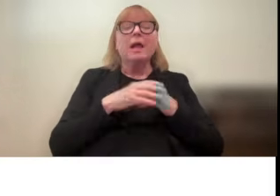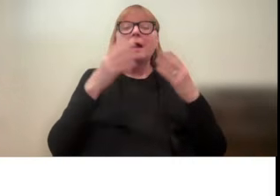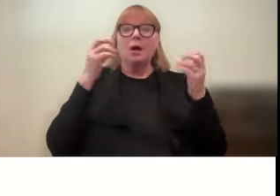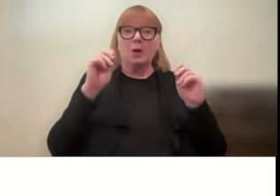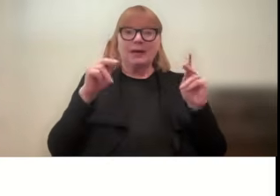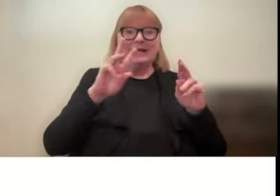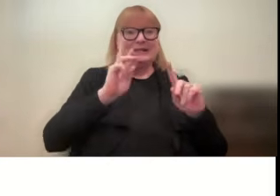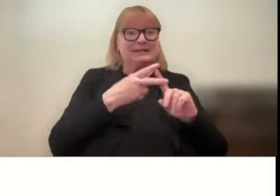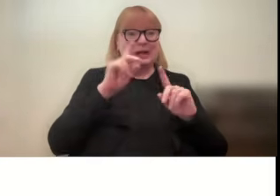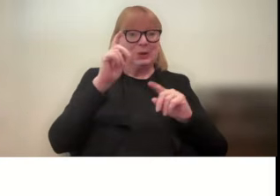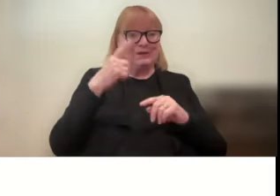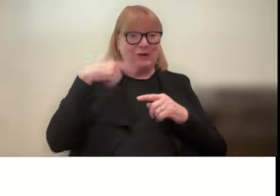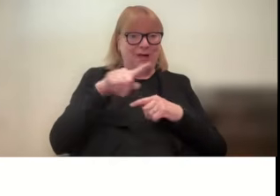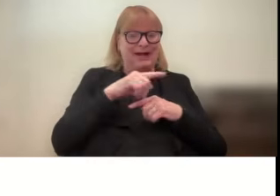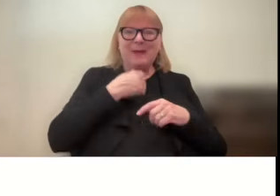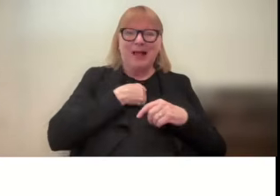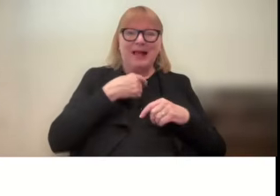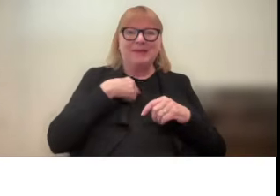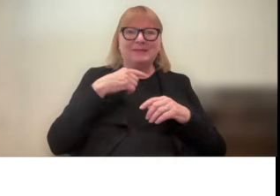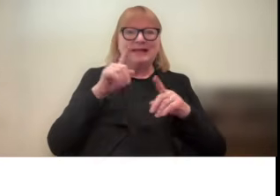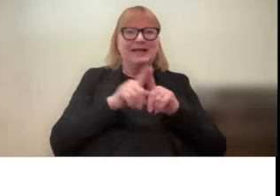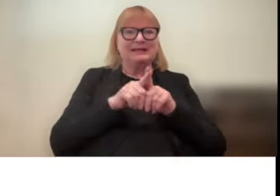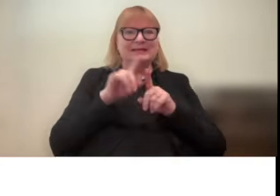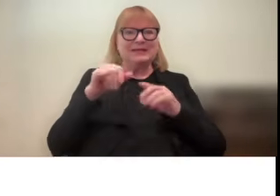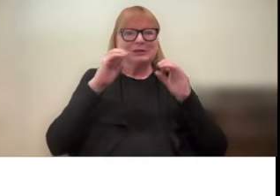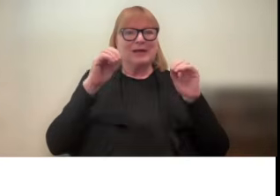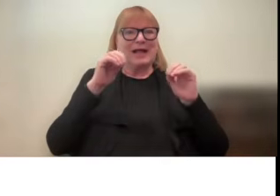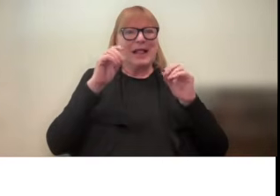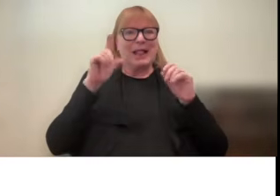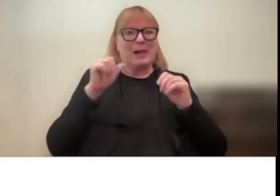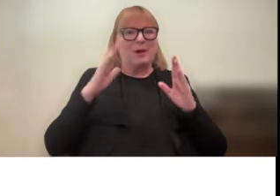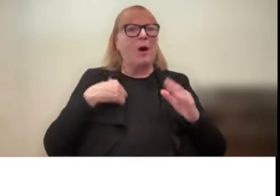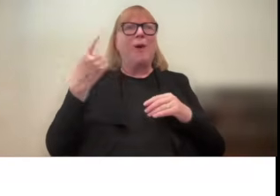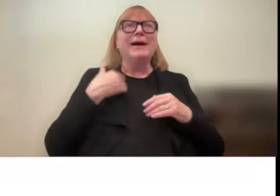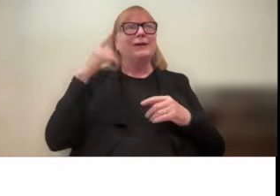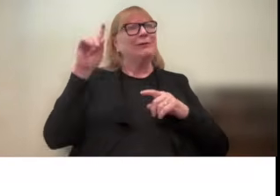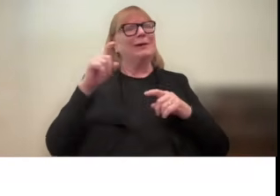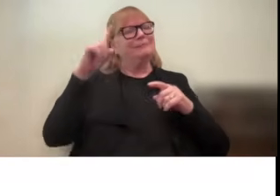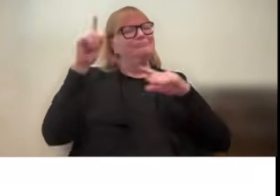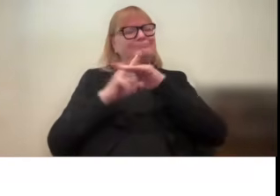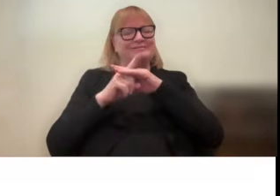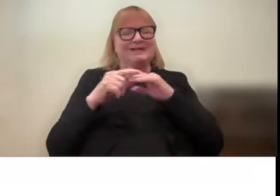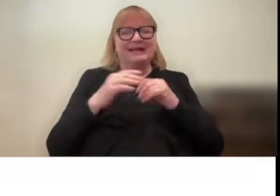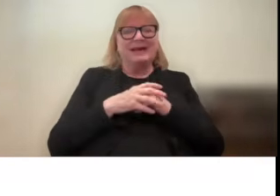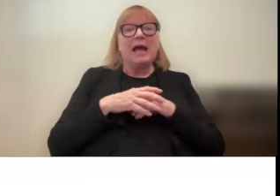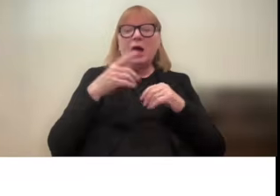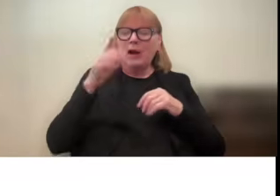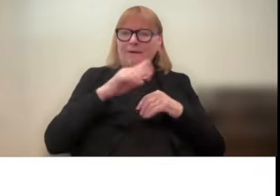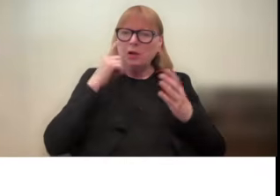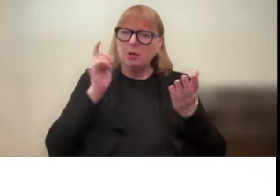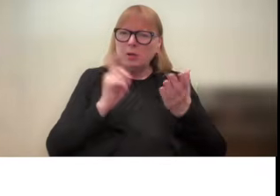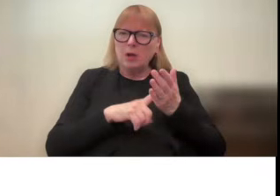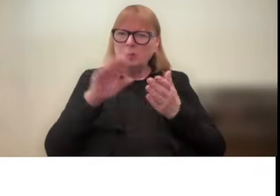Okay, so a second question for you all, and I apologize as a instruction librarian, I always have questions. So, have you ever